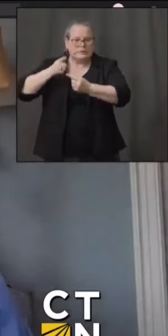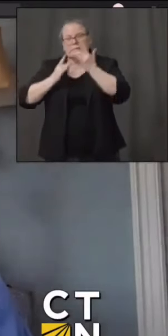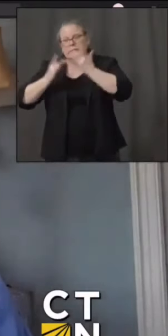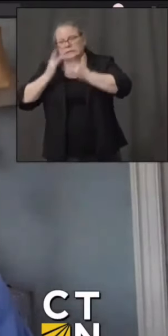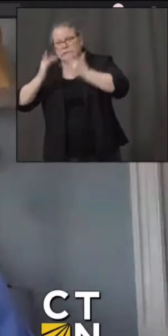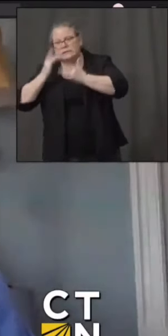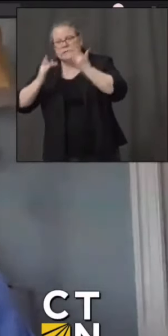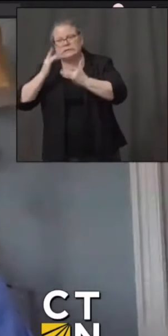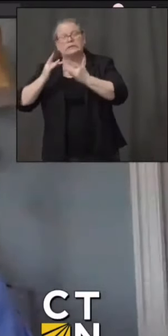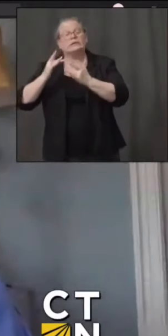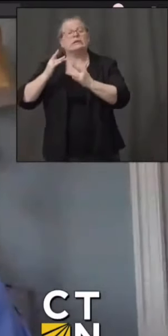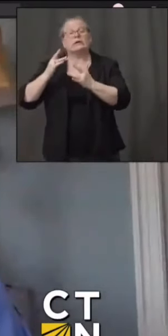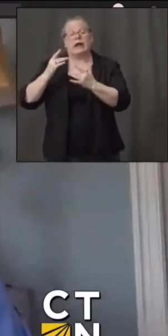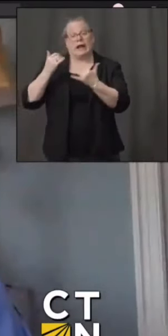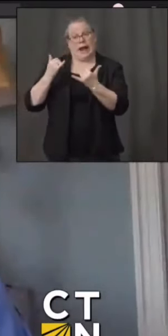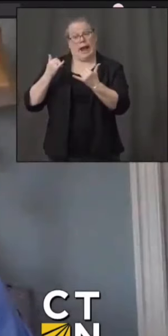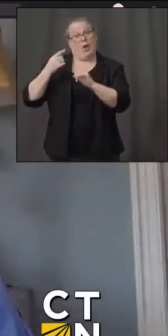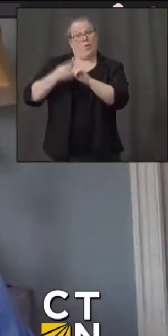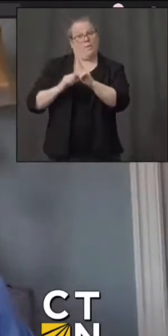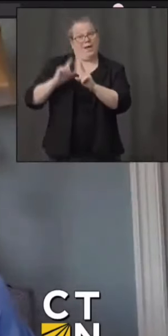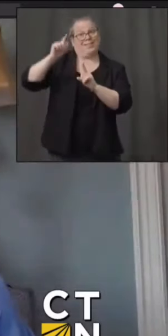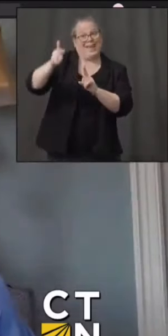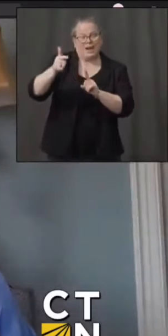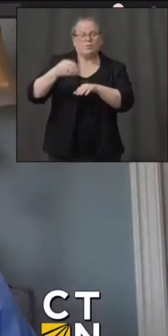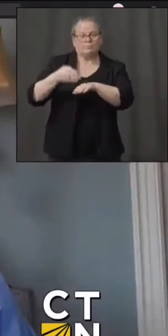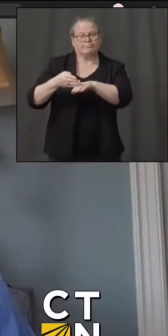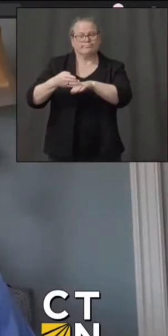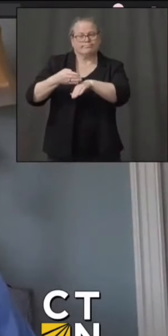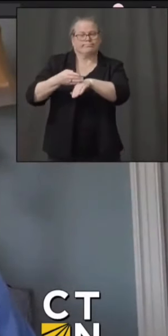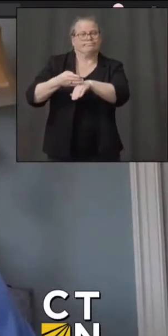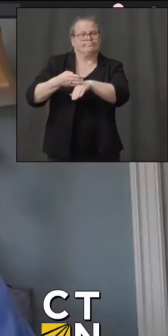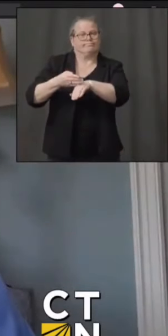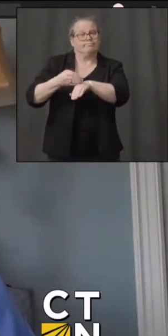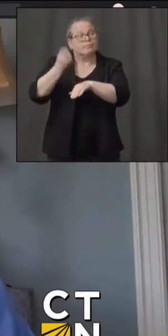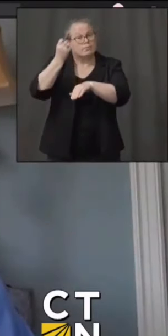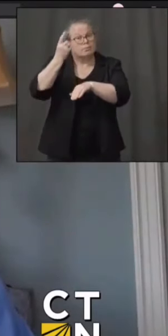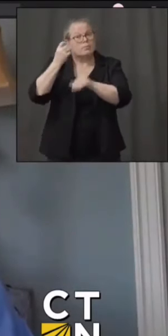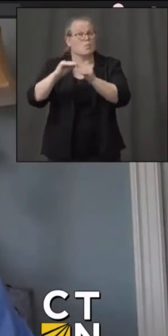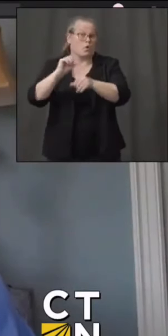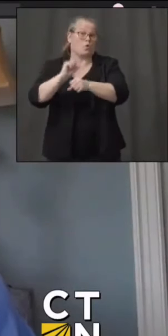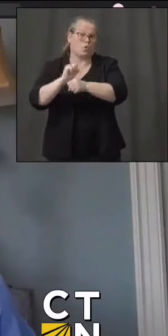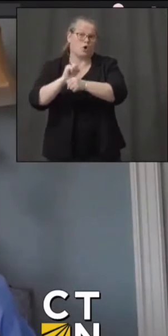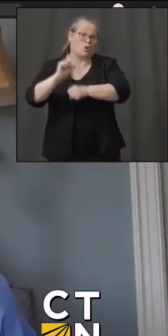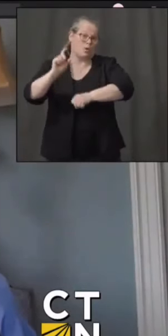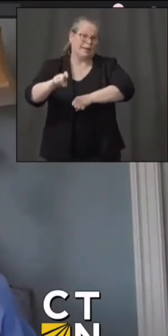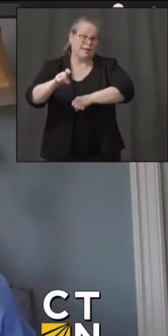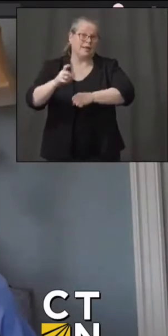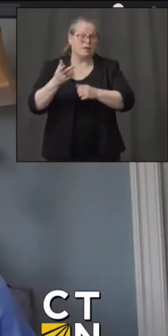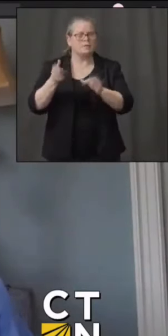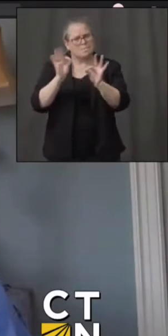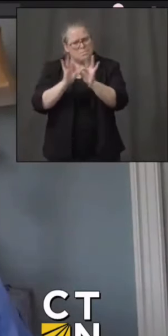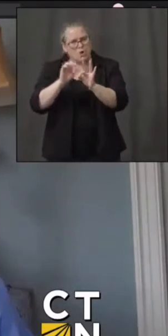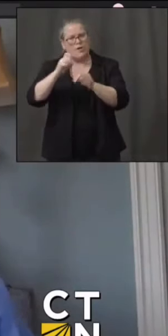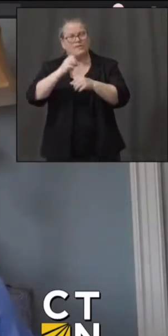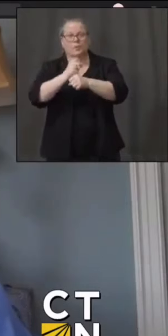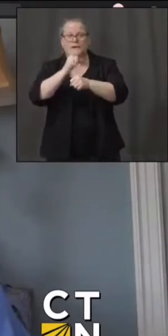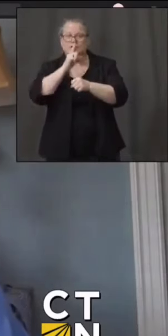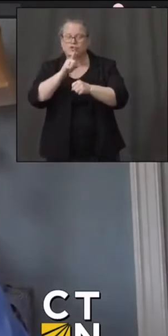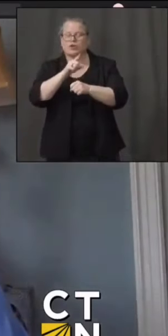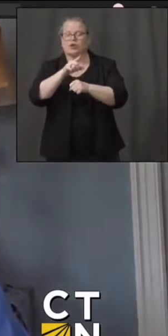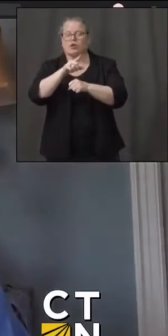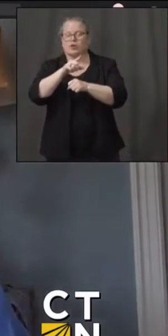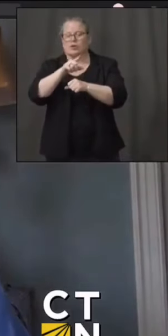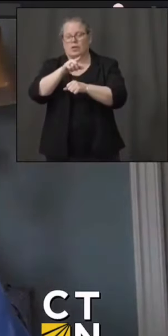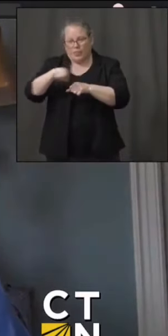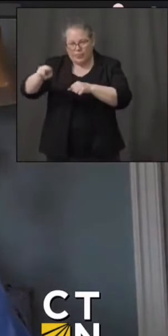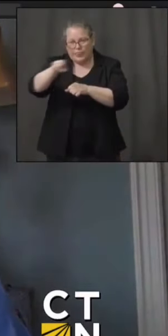Essentially, we need to make sure that infection control practices in these long-term care facilities are